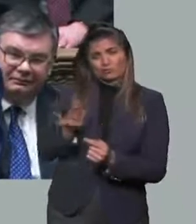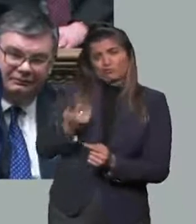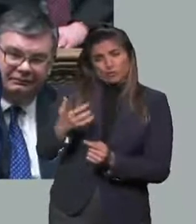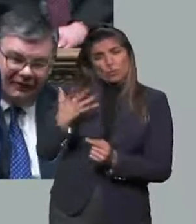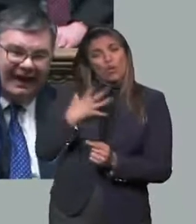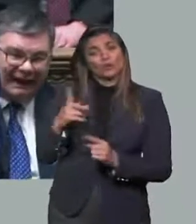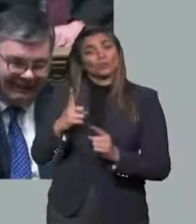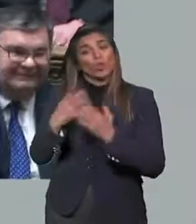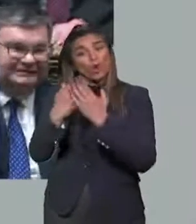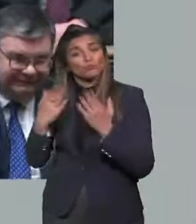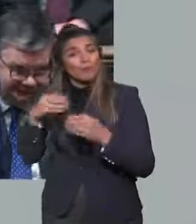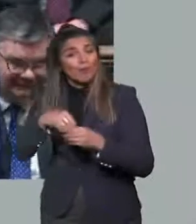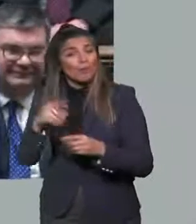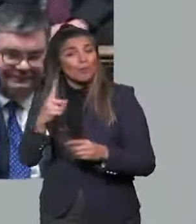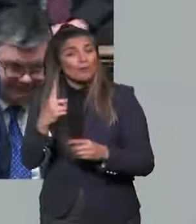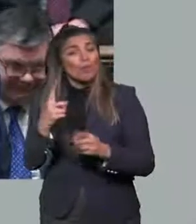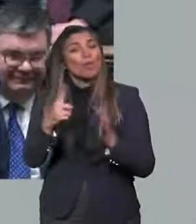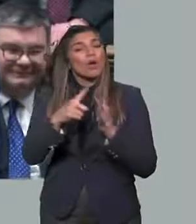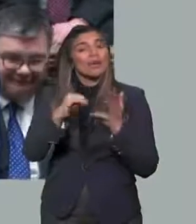Islington North.